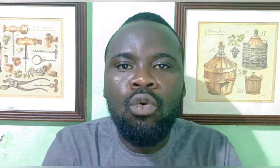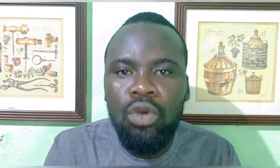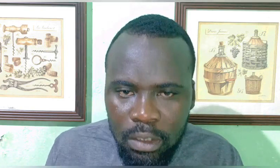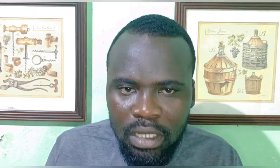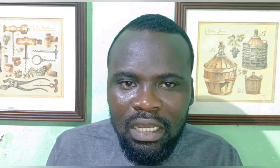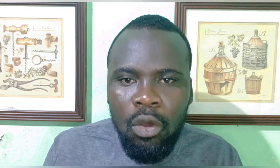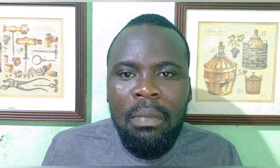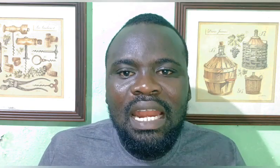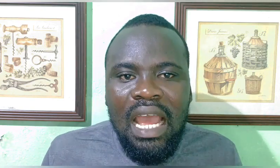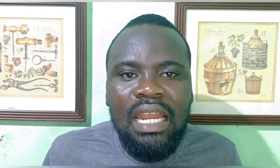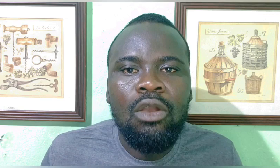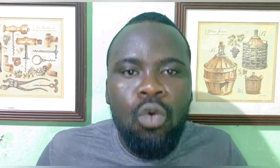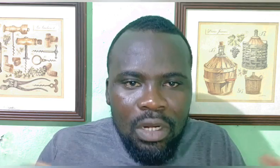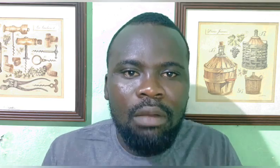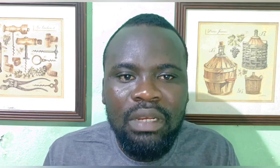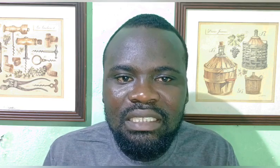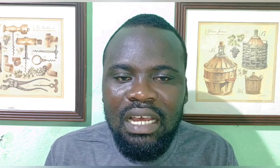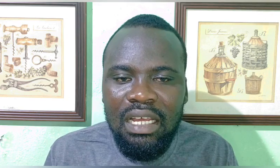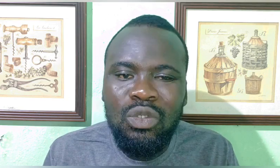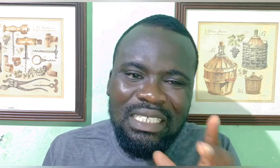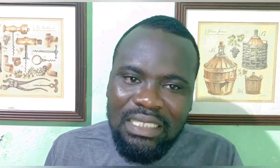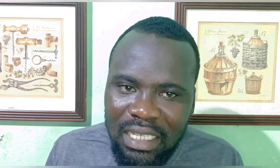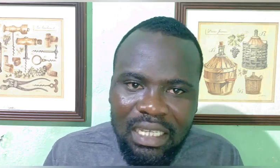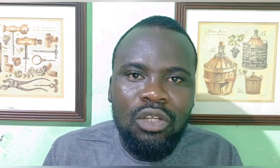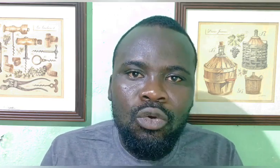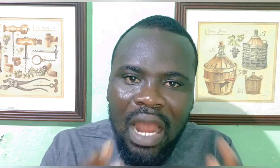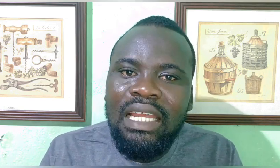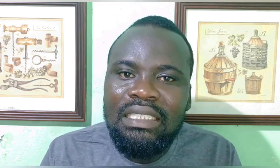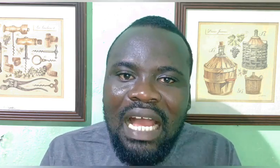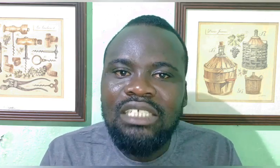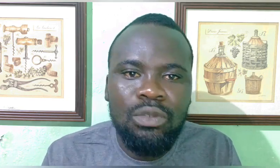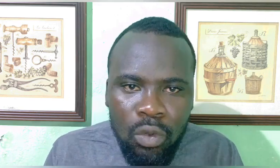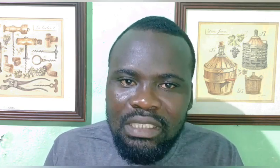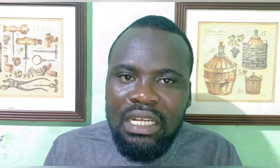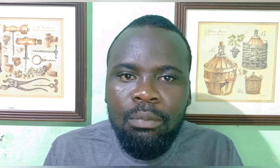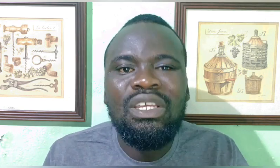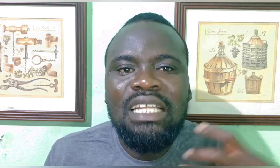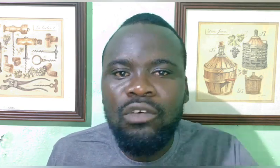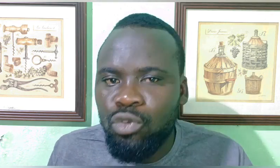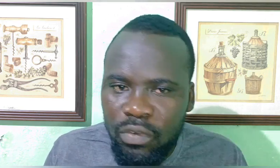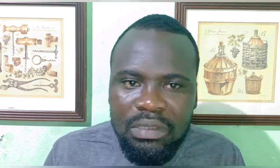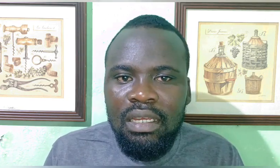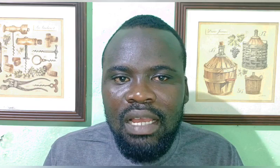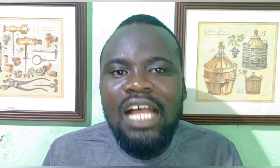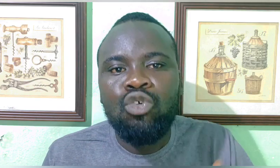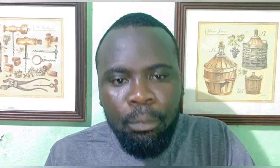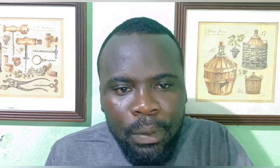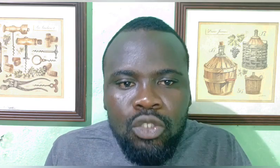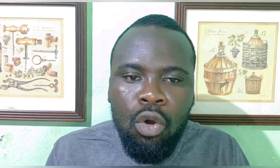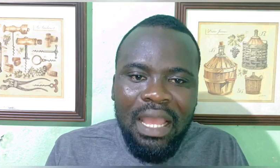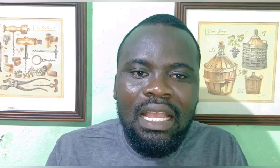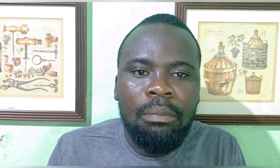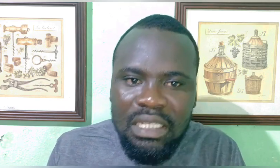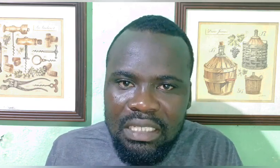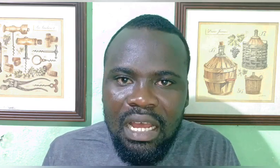miner only. No man, they own companies now. Do you think say they will run it as we want it? Now put enough for social media. As compared